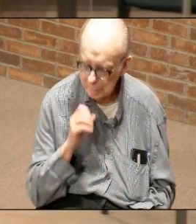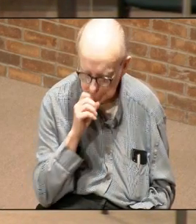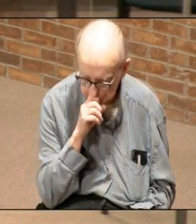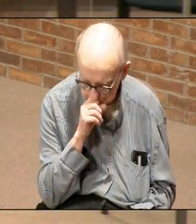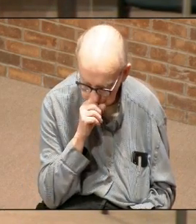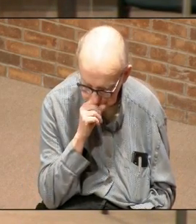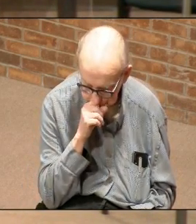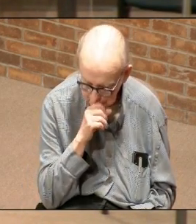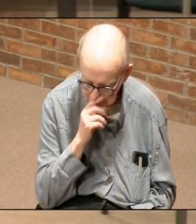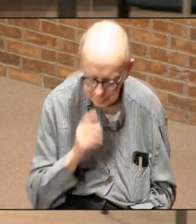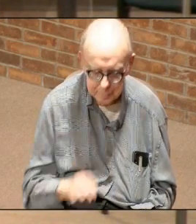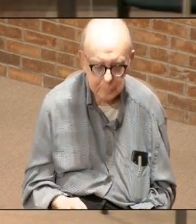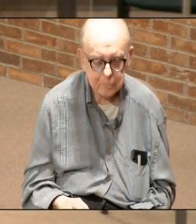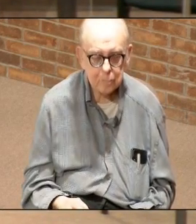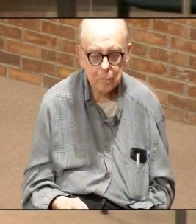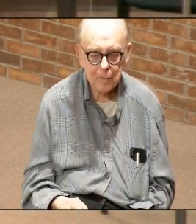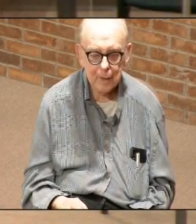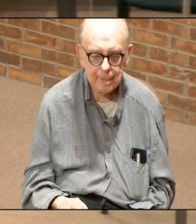Oh.